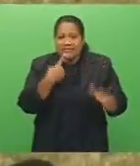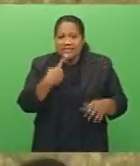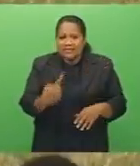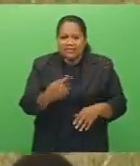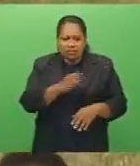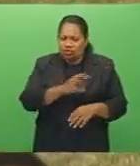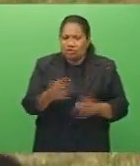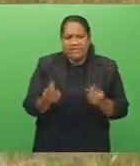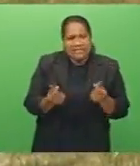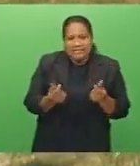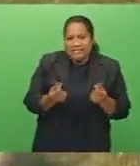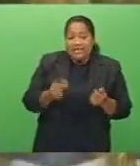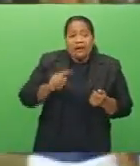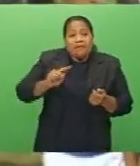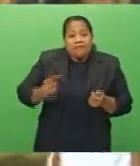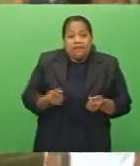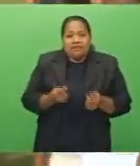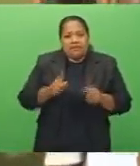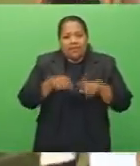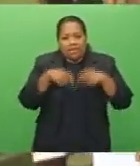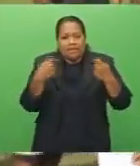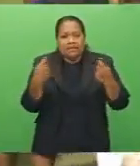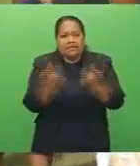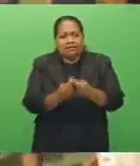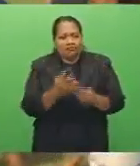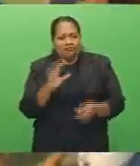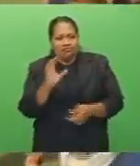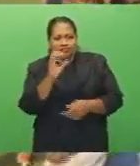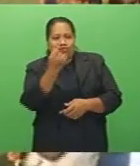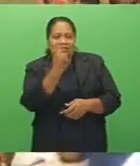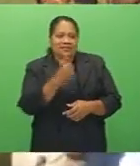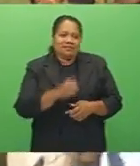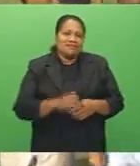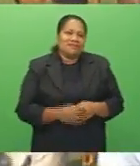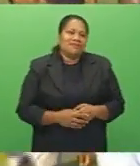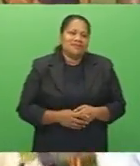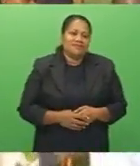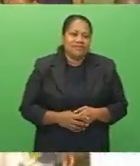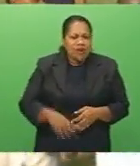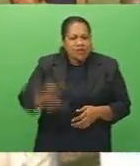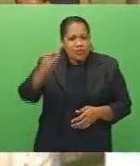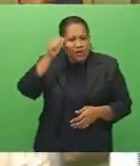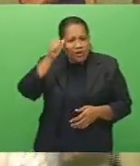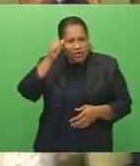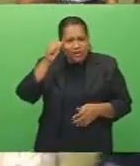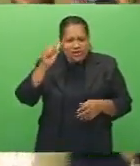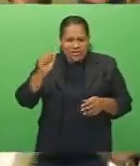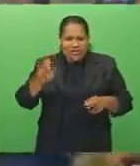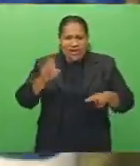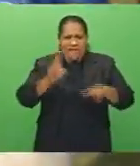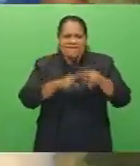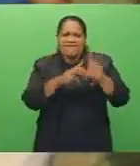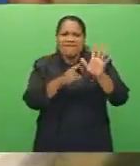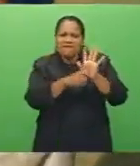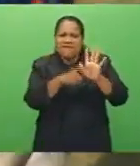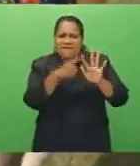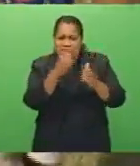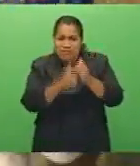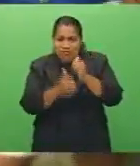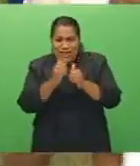but the team fought until the end. For we know the Fairbrother is a different ball game. As for us,